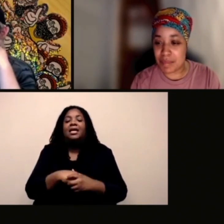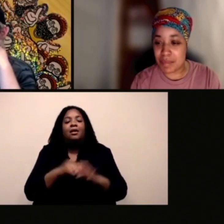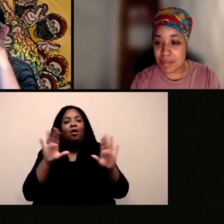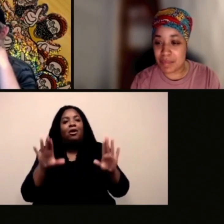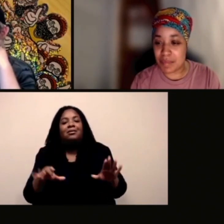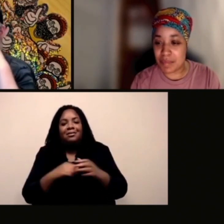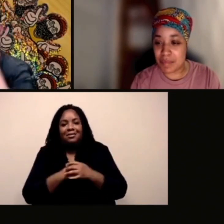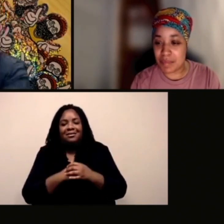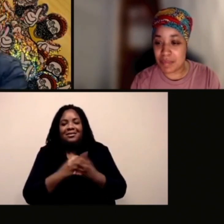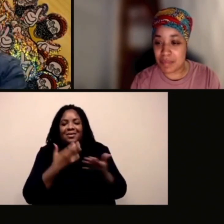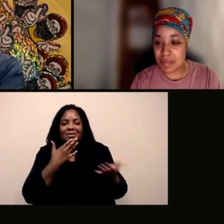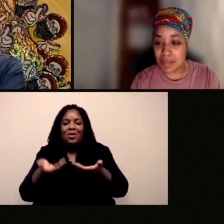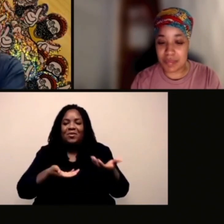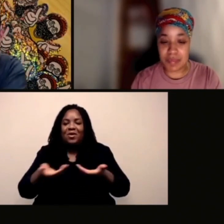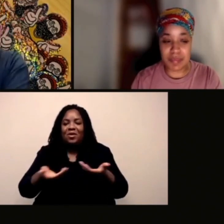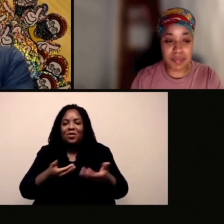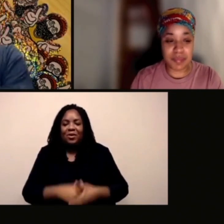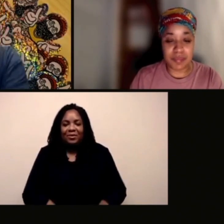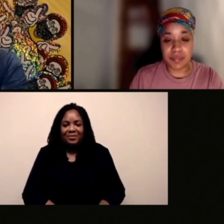awesome. Welcome, everyone.